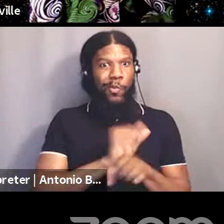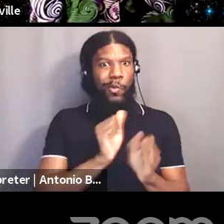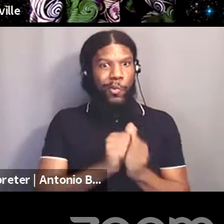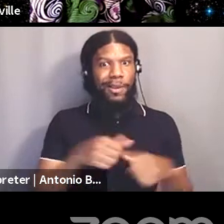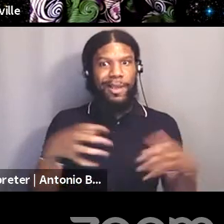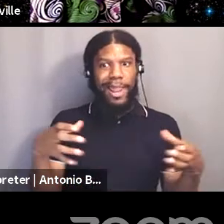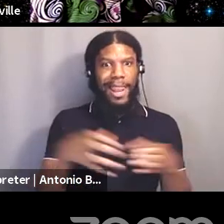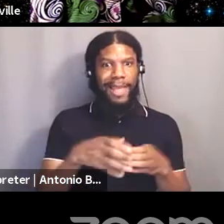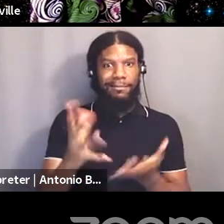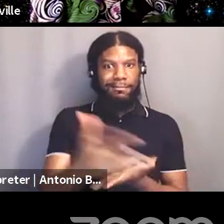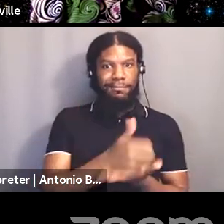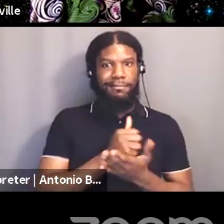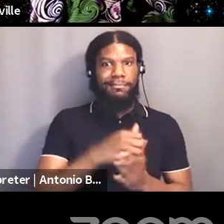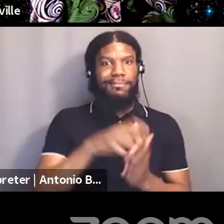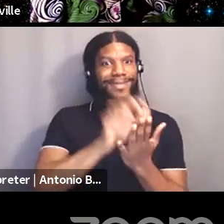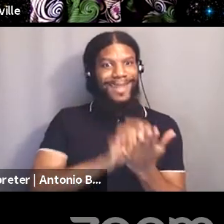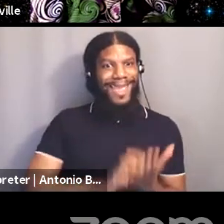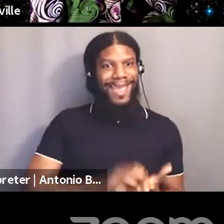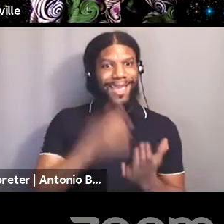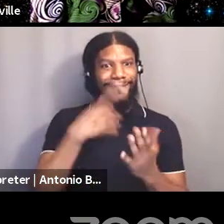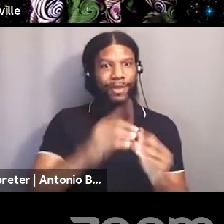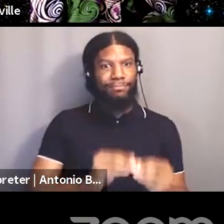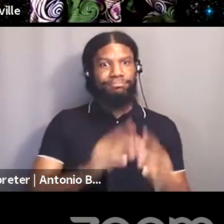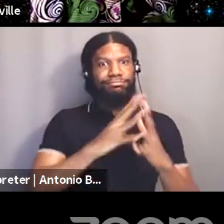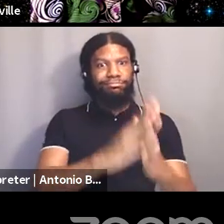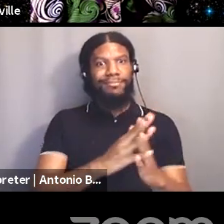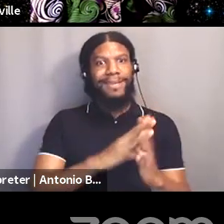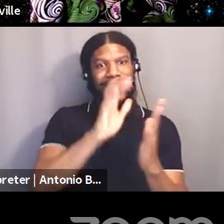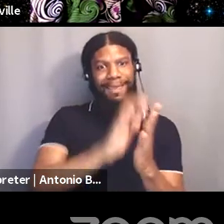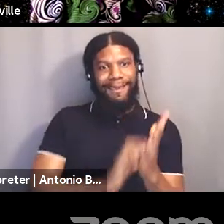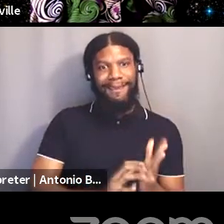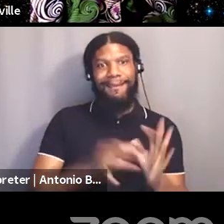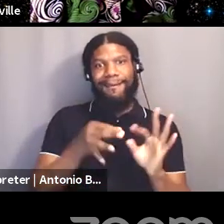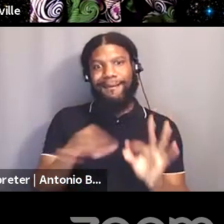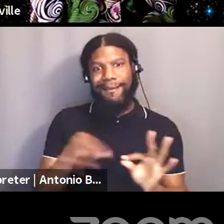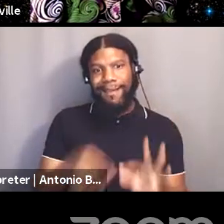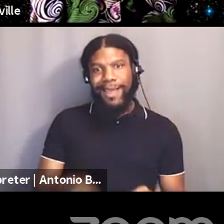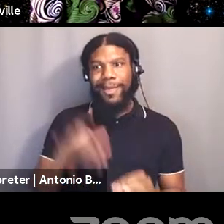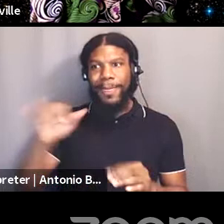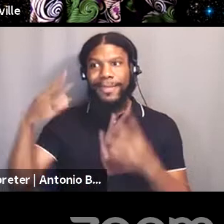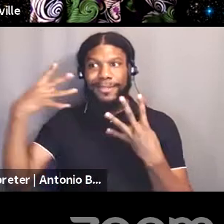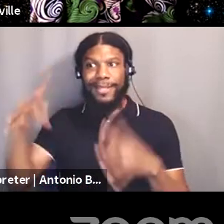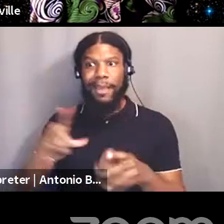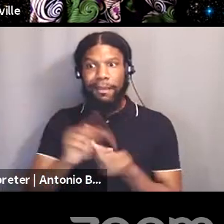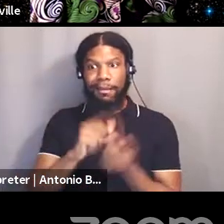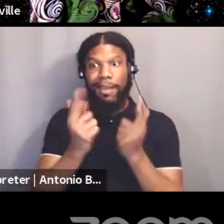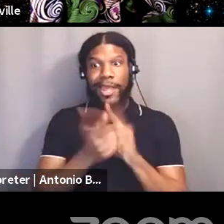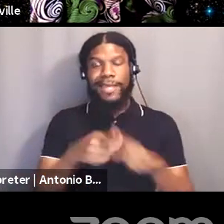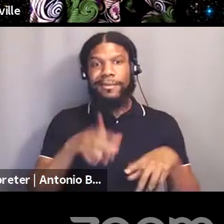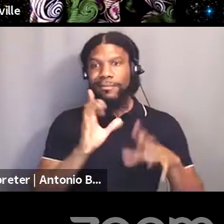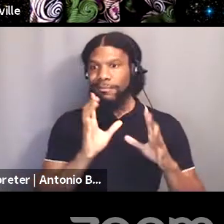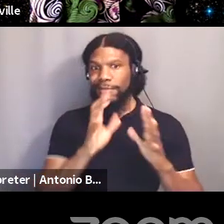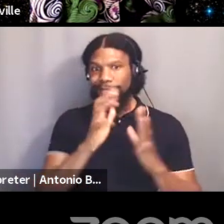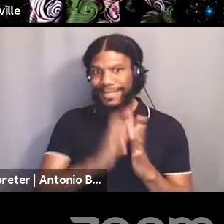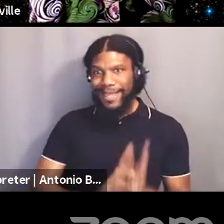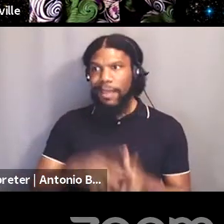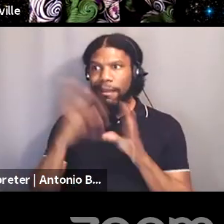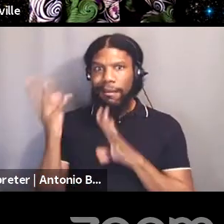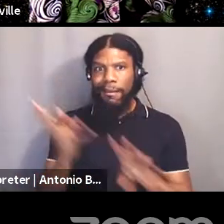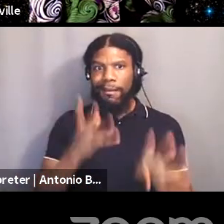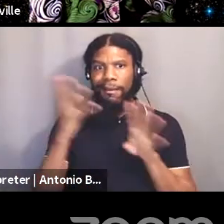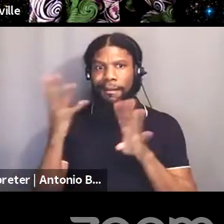to make a captioned version of this sound work, which again is just a really exciting way to